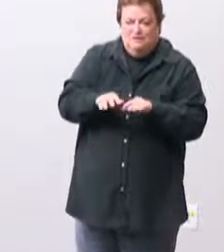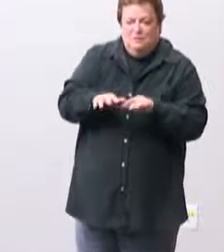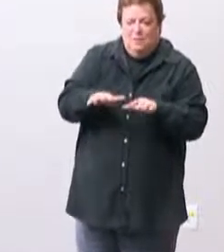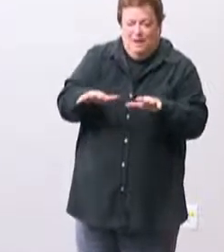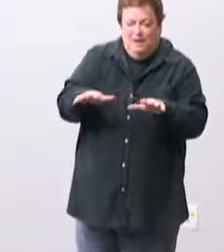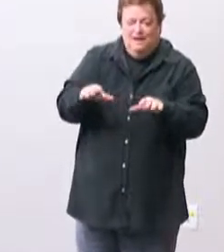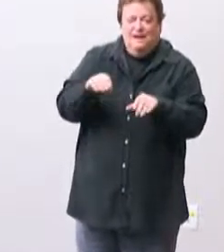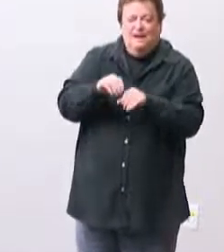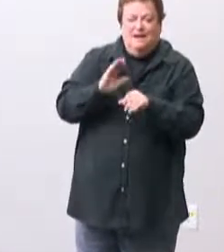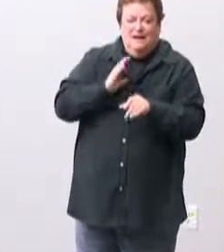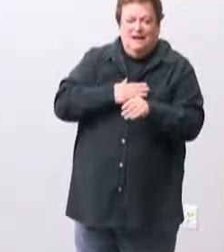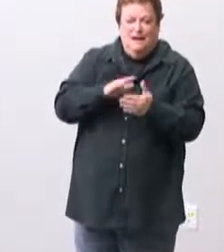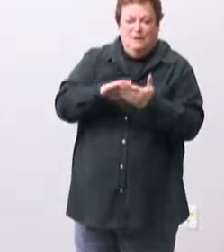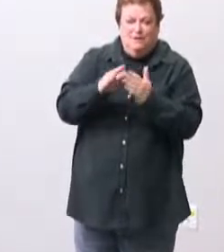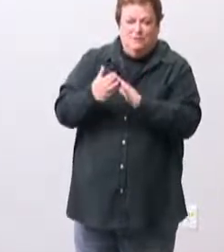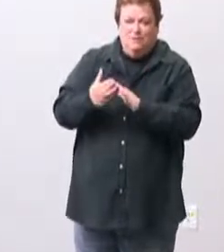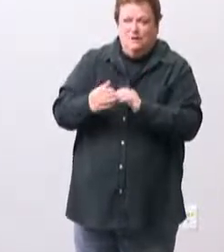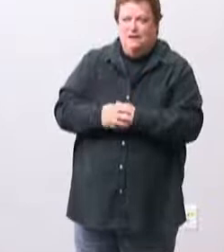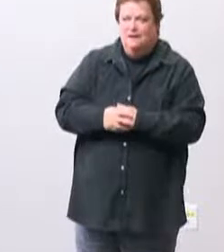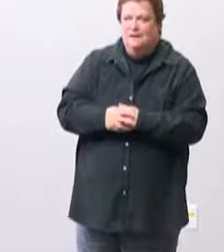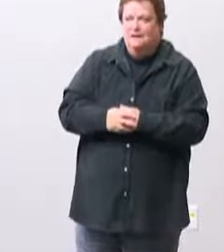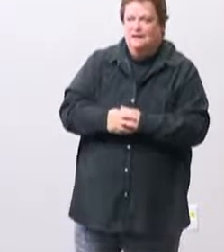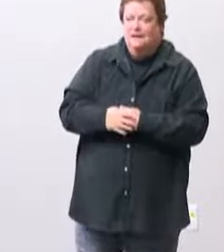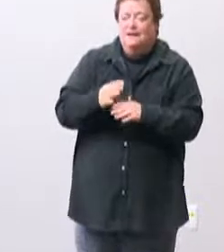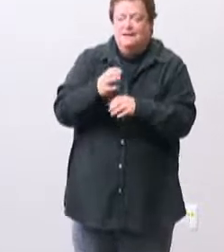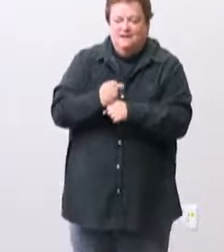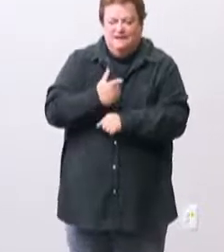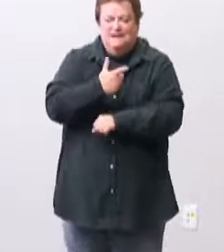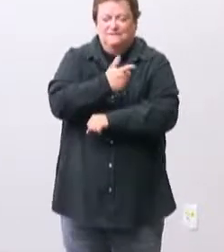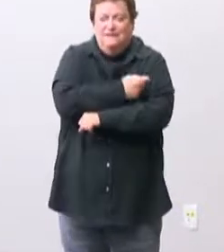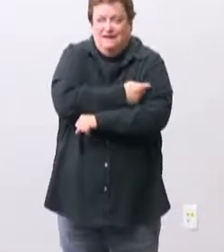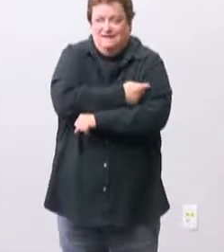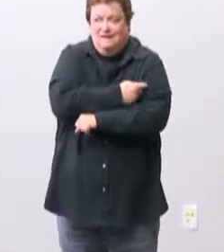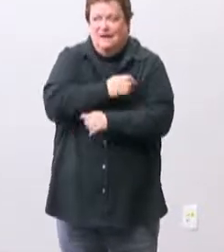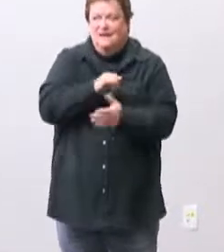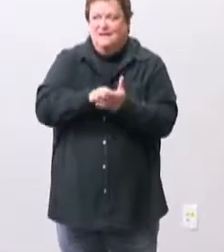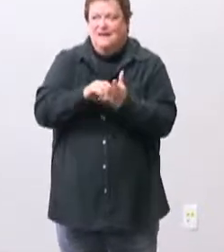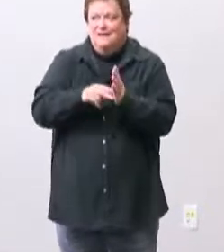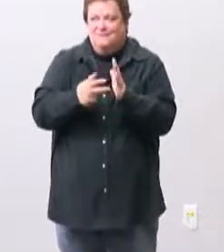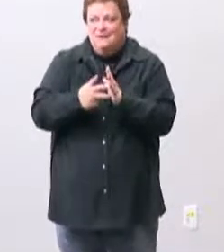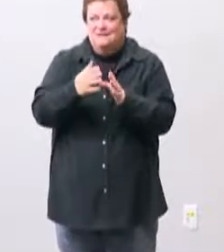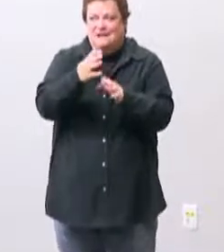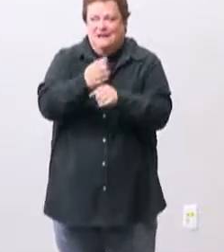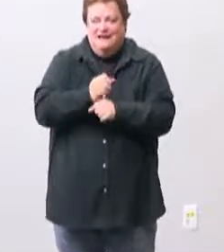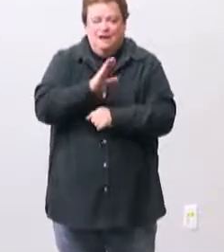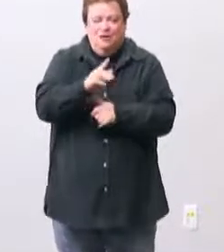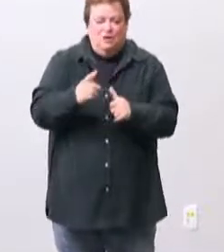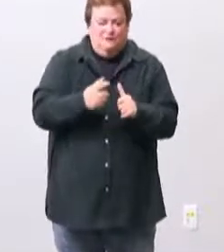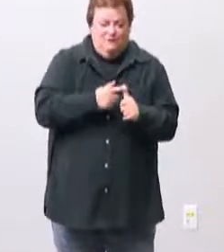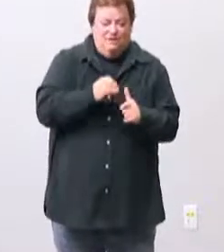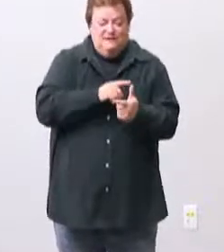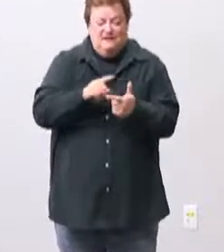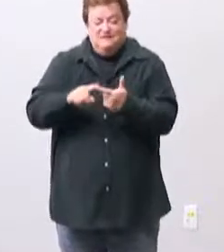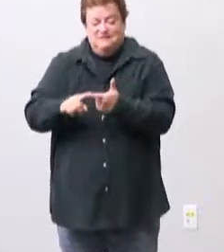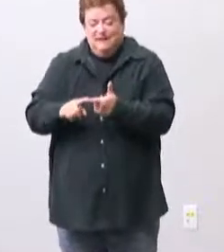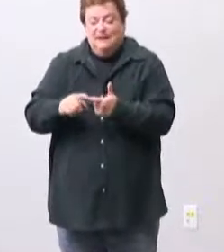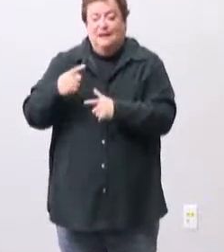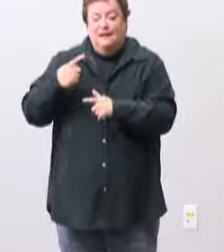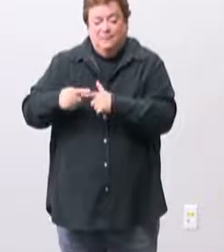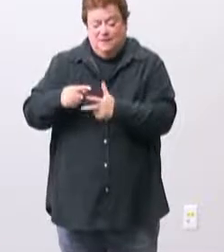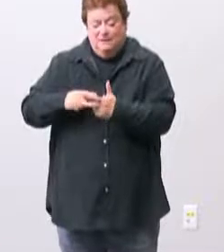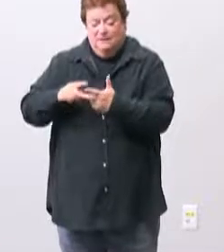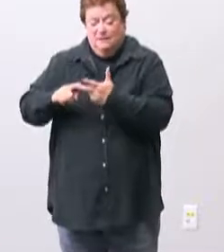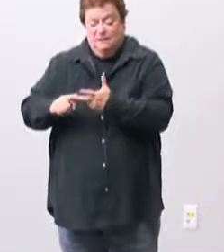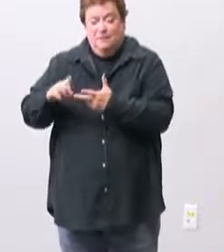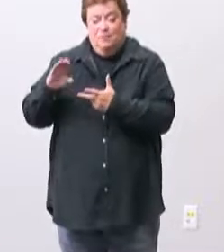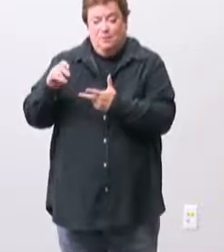in our community progress. Getting vaccinated, and that means receiving your first and second dose and a booster dose if